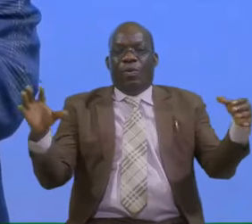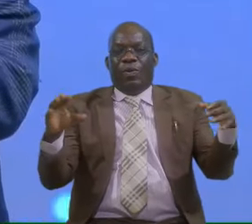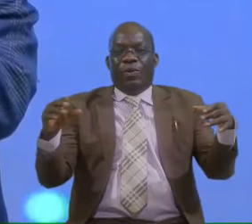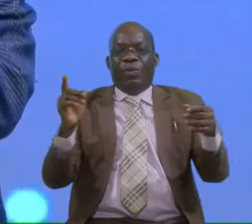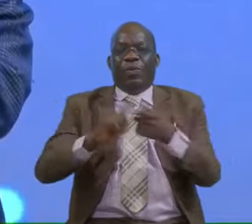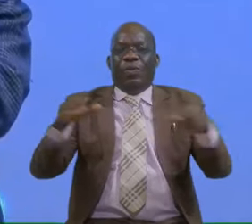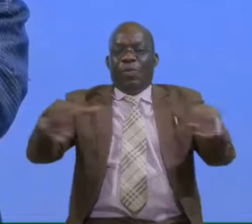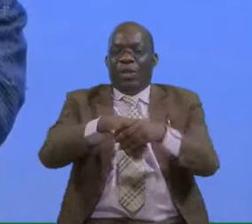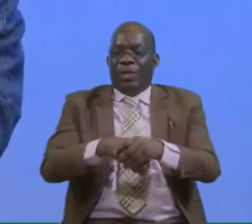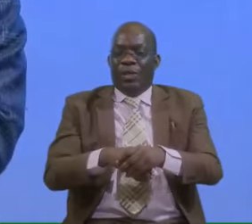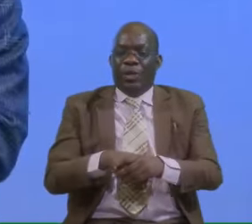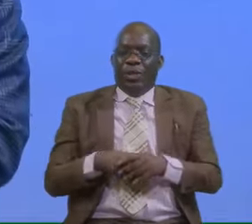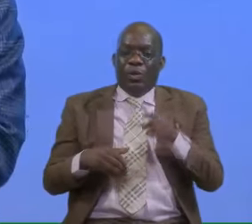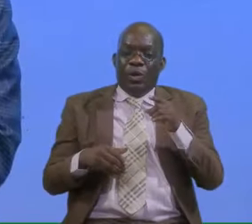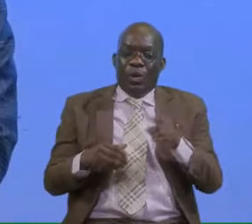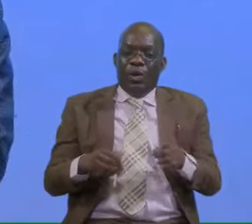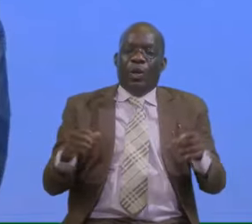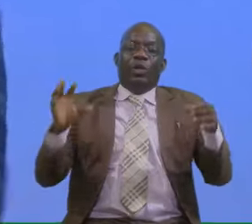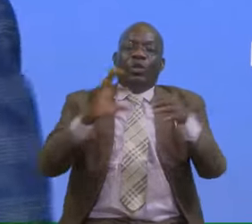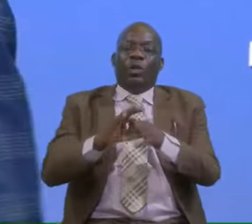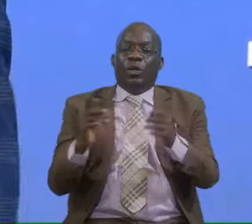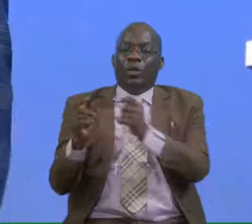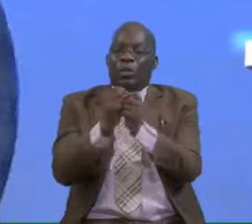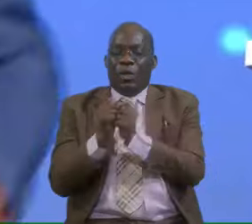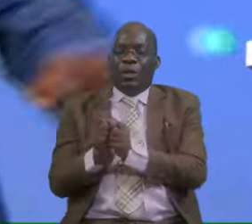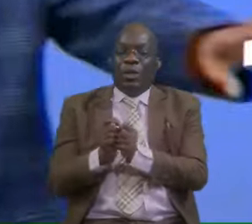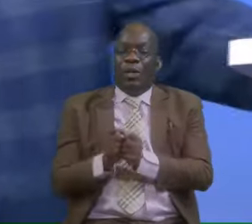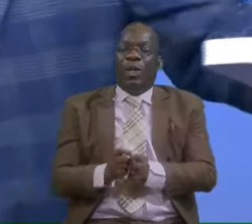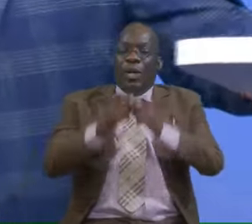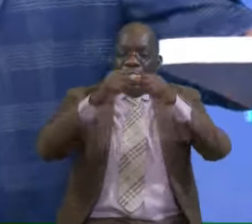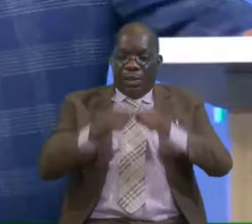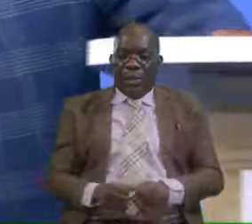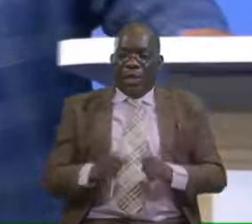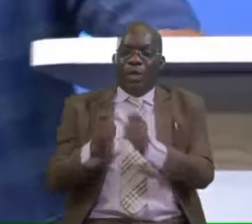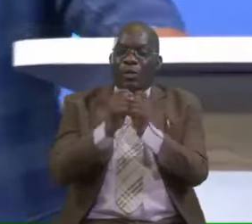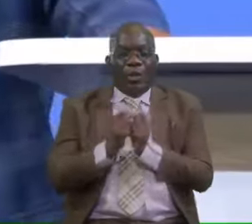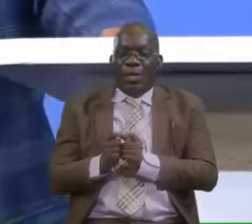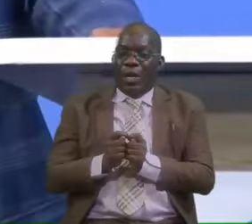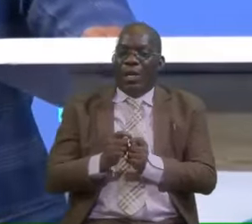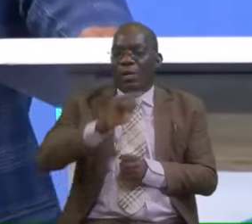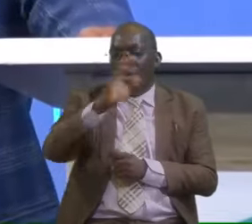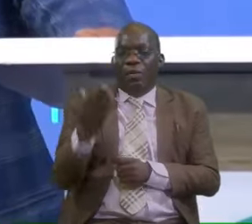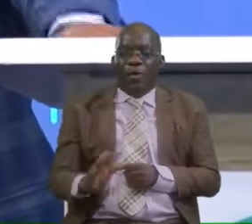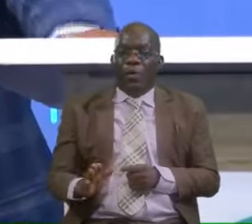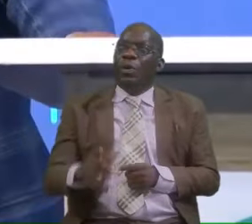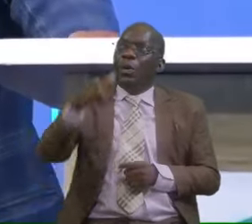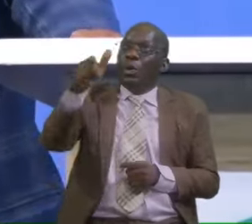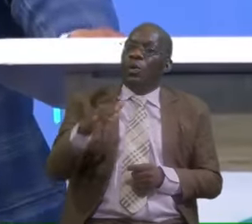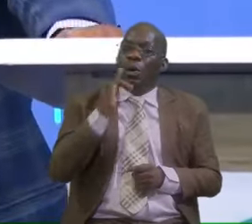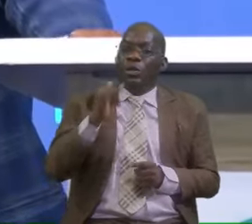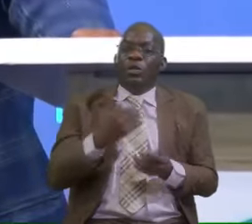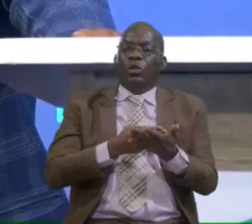yoked together, linked together, abiding together. God is holy.